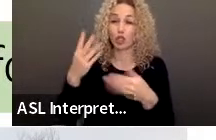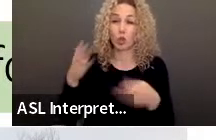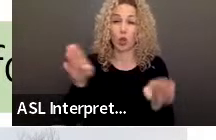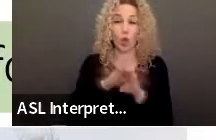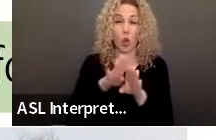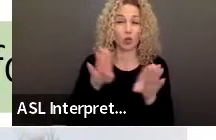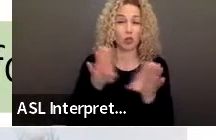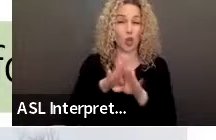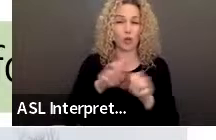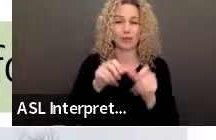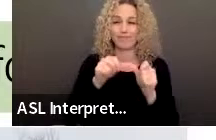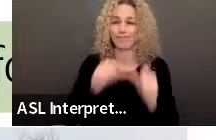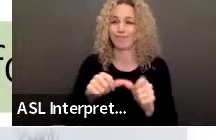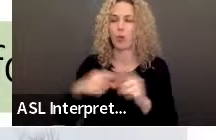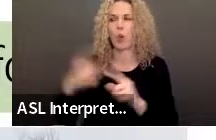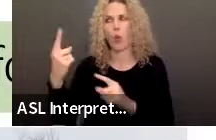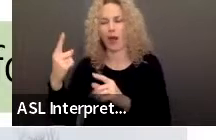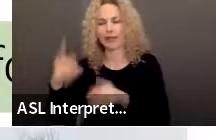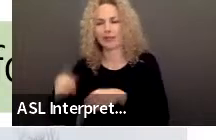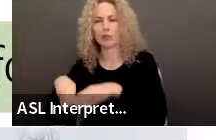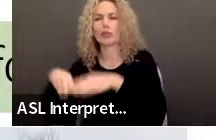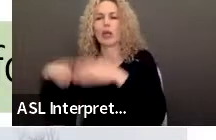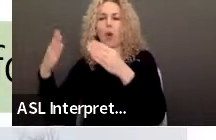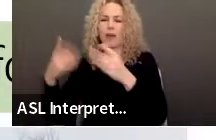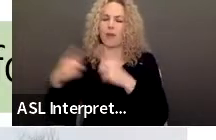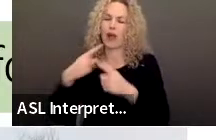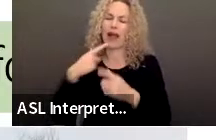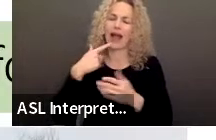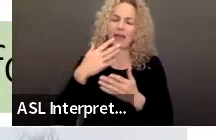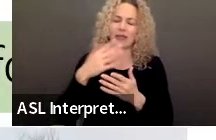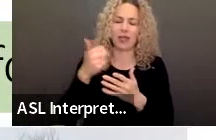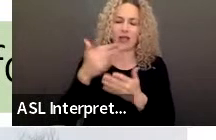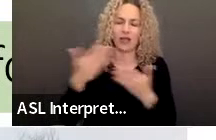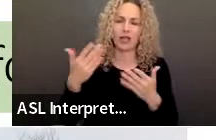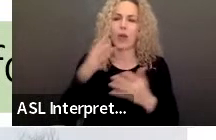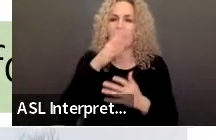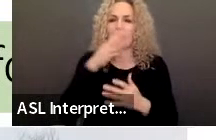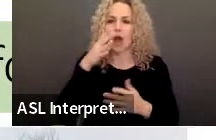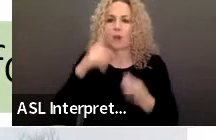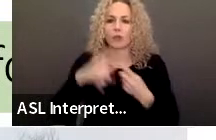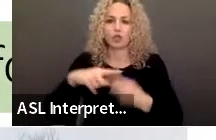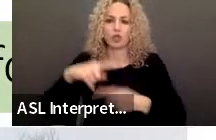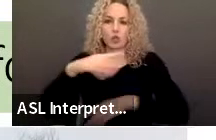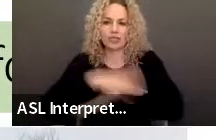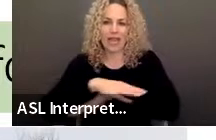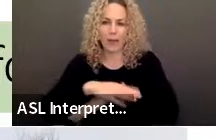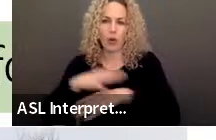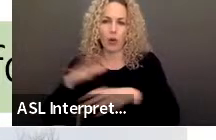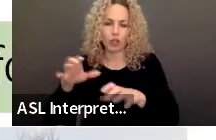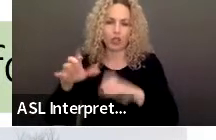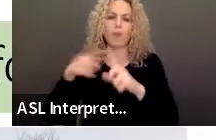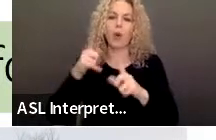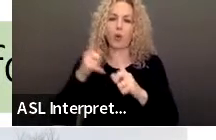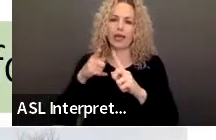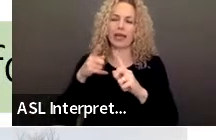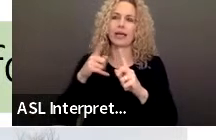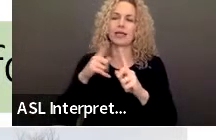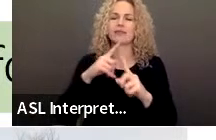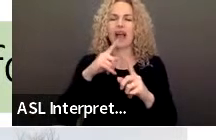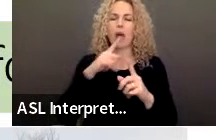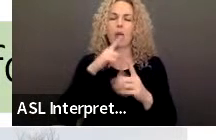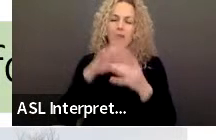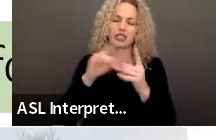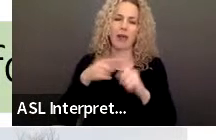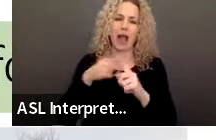our production, but I do have some things to say about that I think relate a lot to adaptive gardening